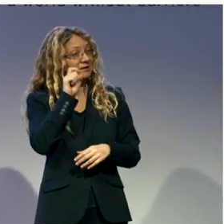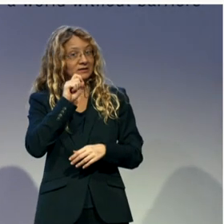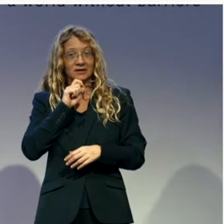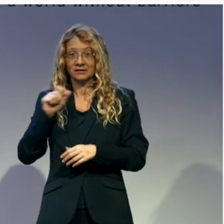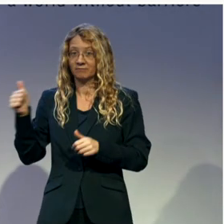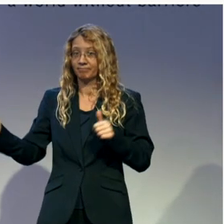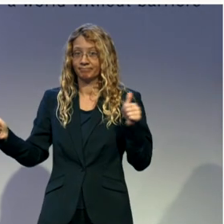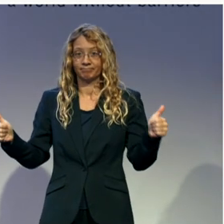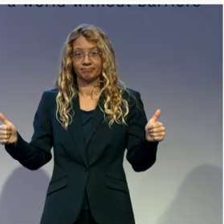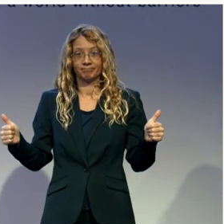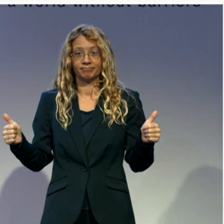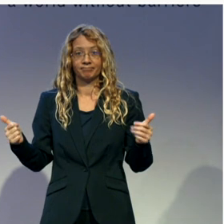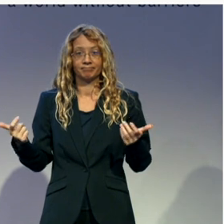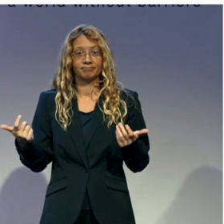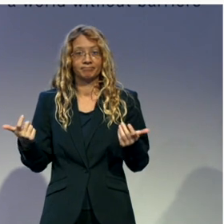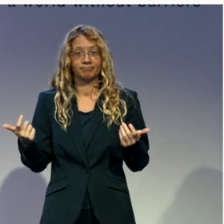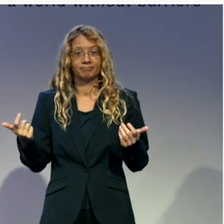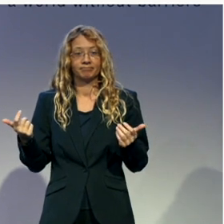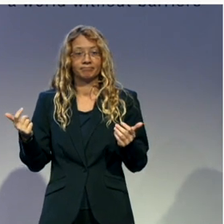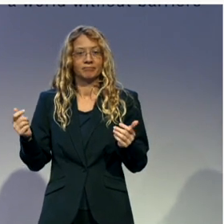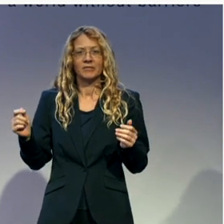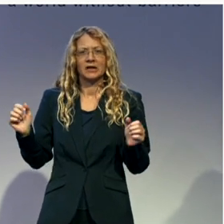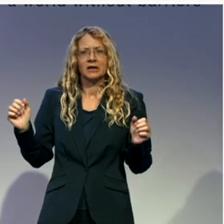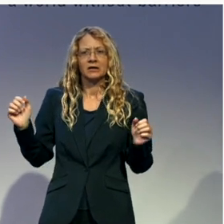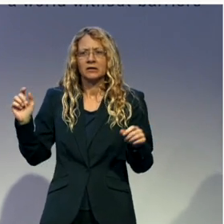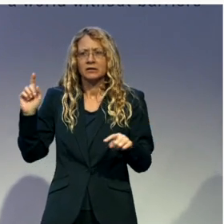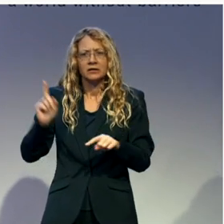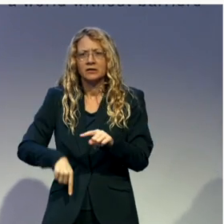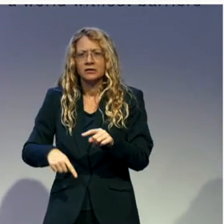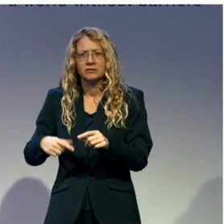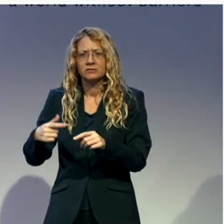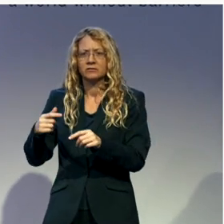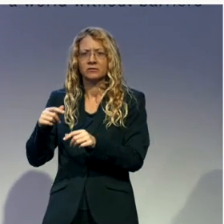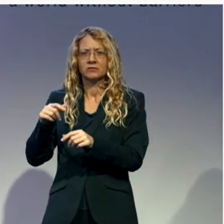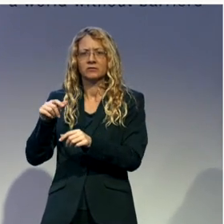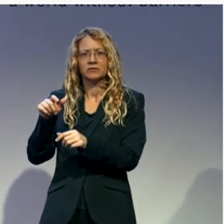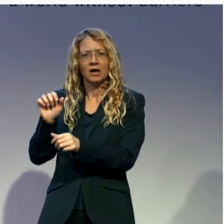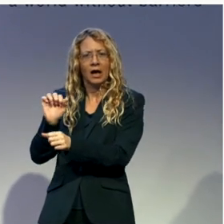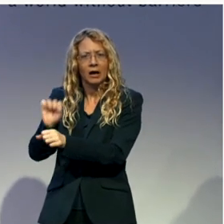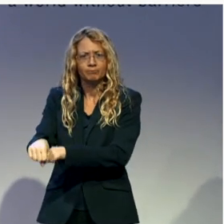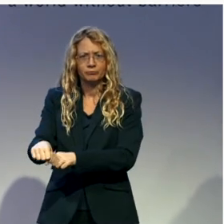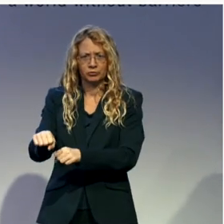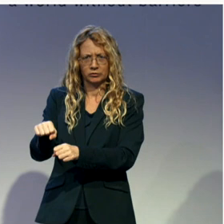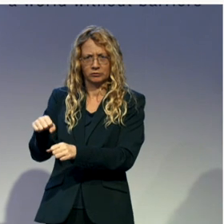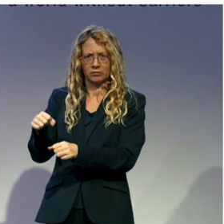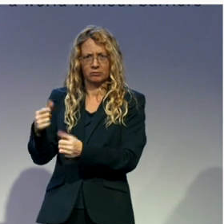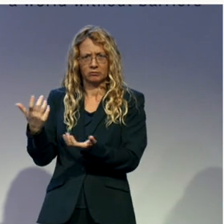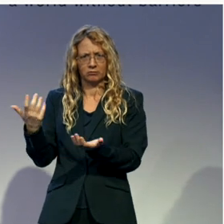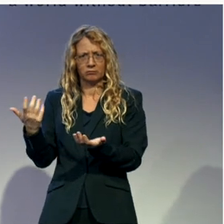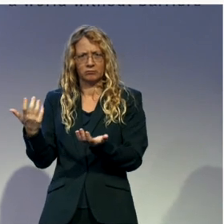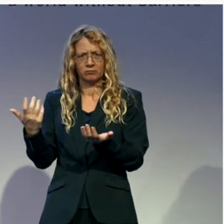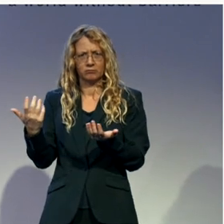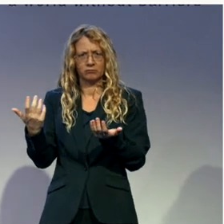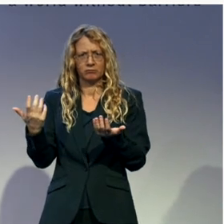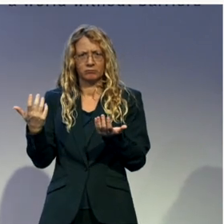for sterilization. So the women learn to choose if they want sex or not, right?